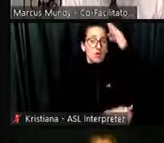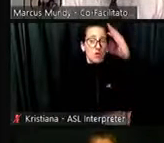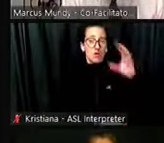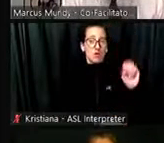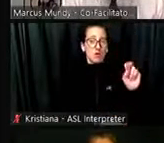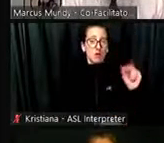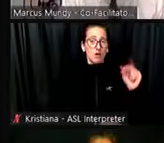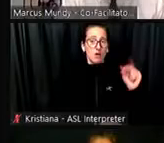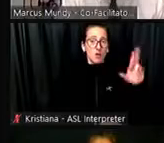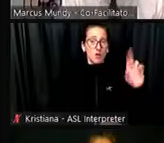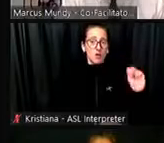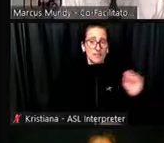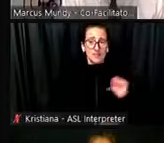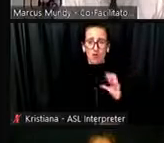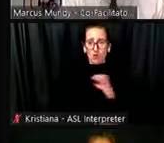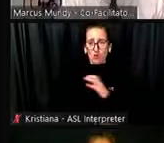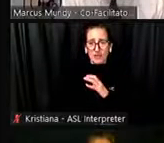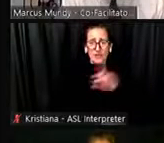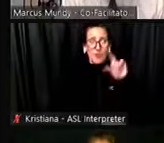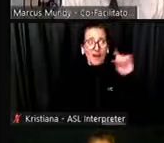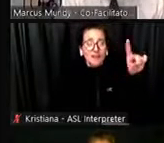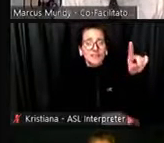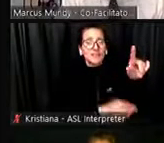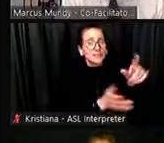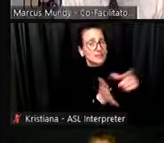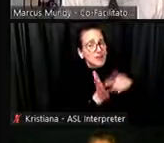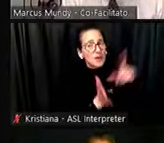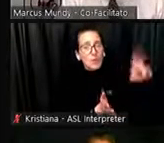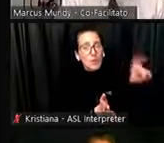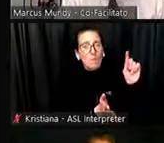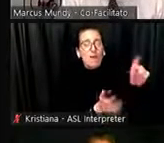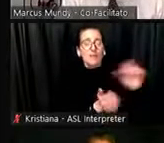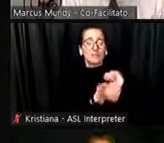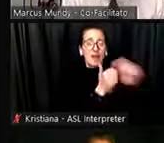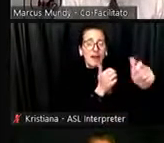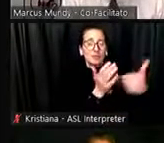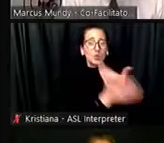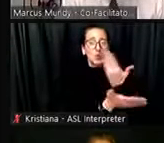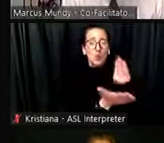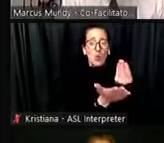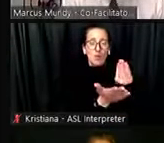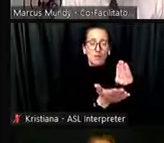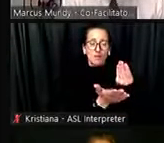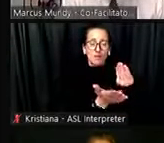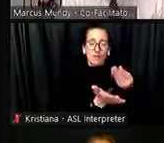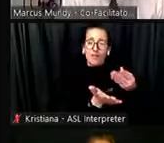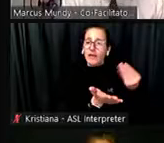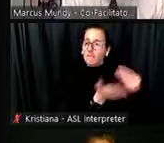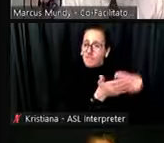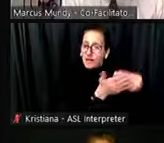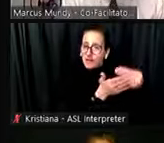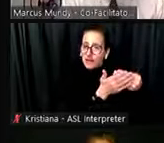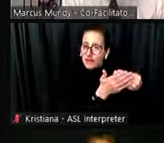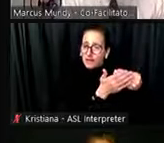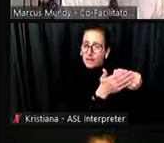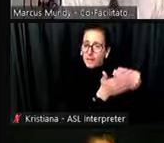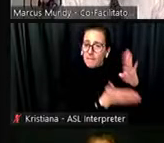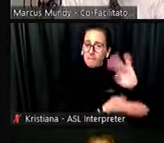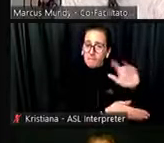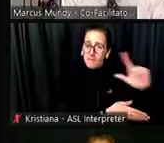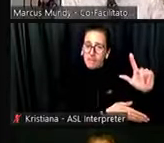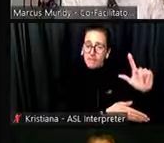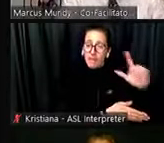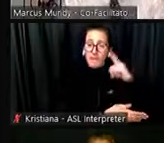really get another funding package available, because your local government doesn't have